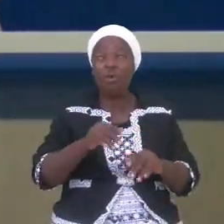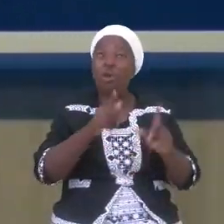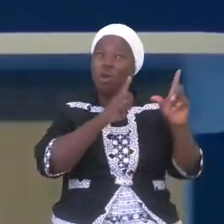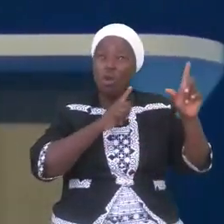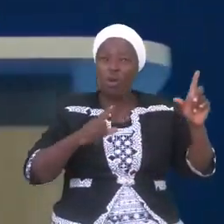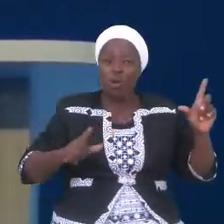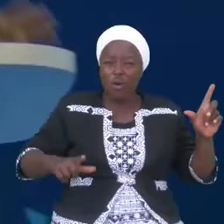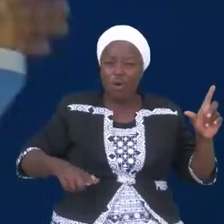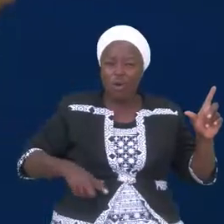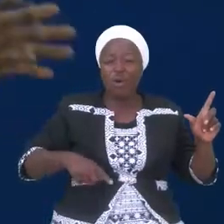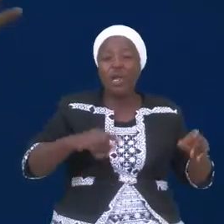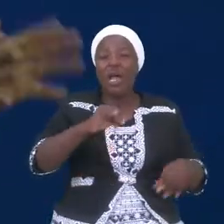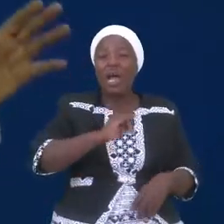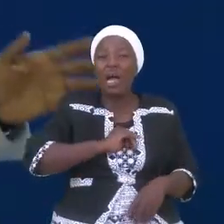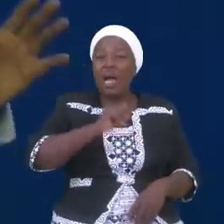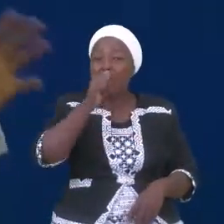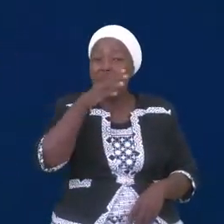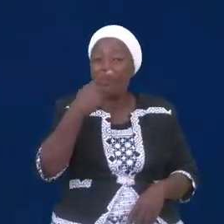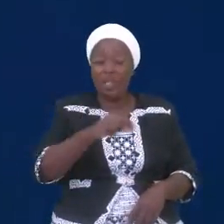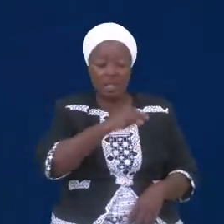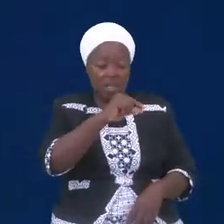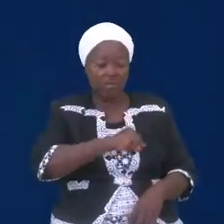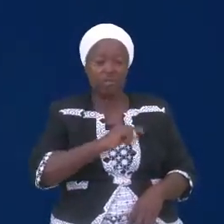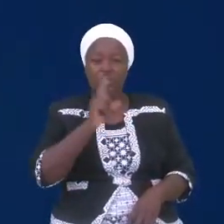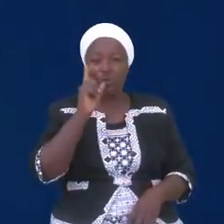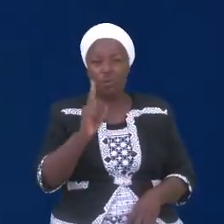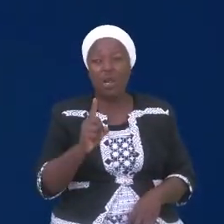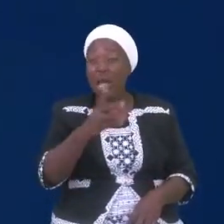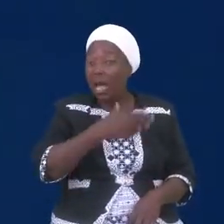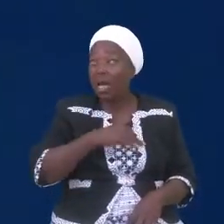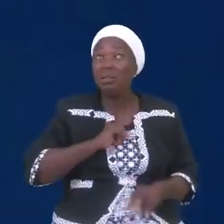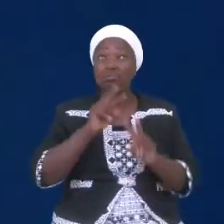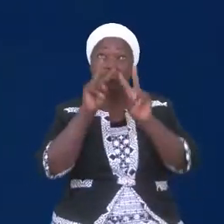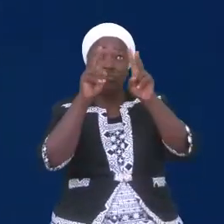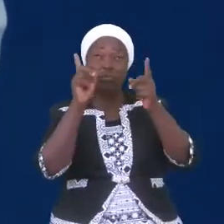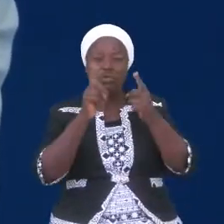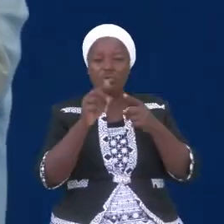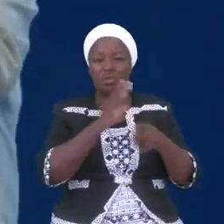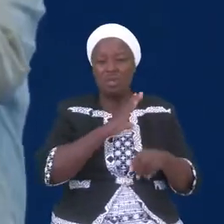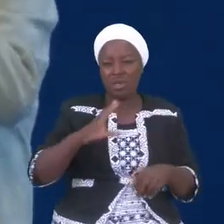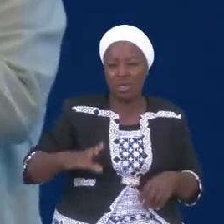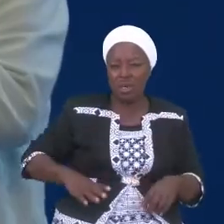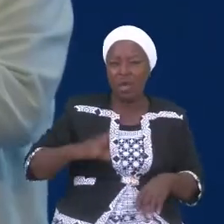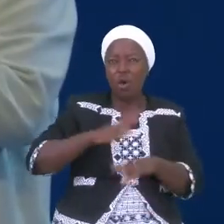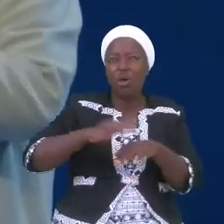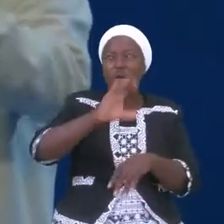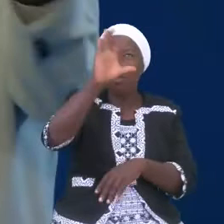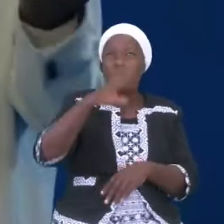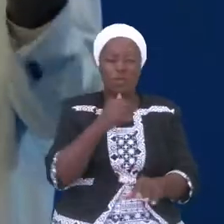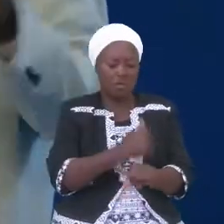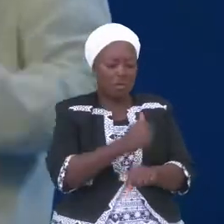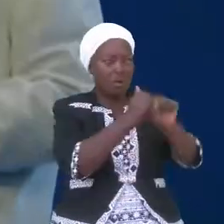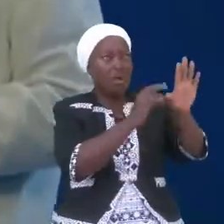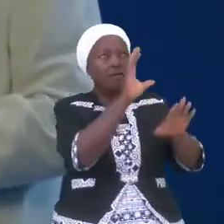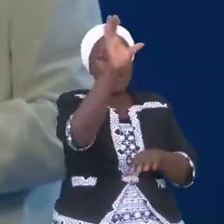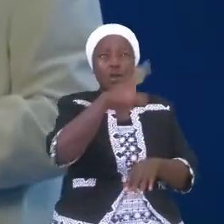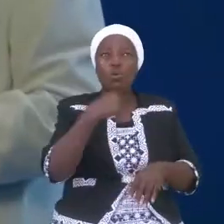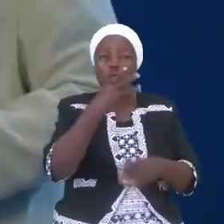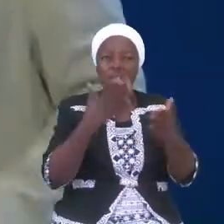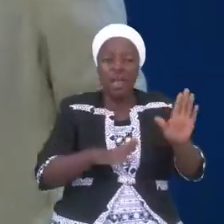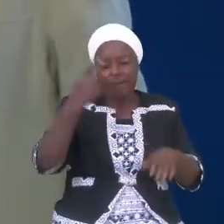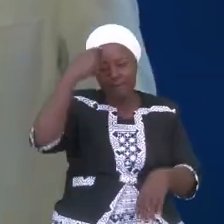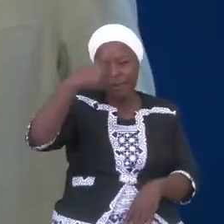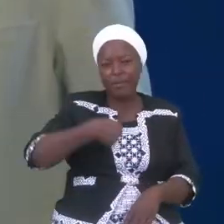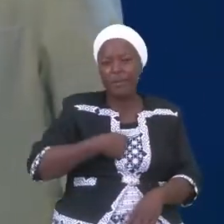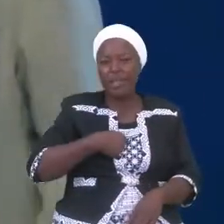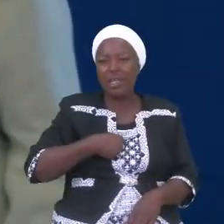Lord, I am the guilty one. And I look at Christ on the cross of Calvary, who died for